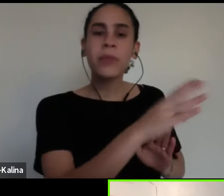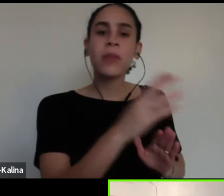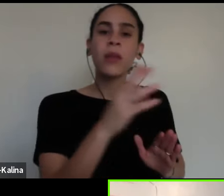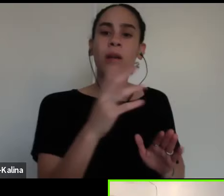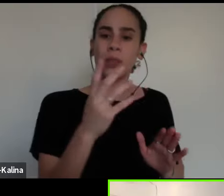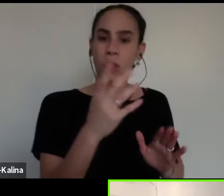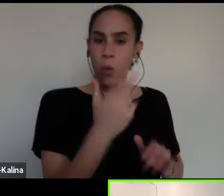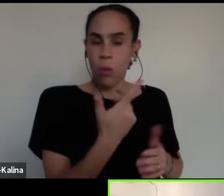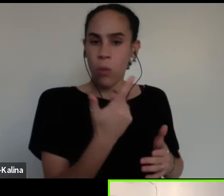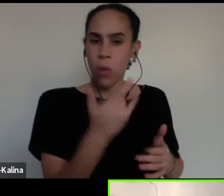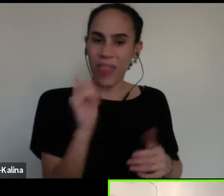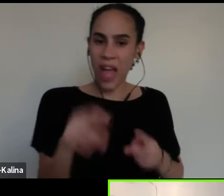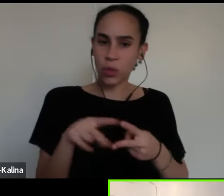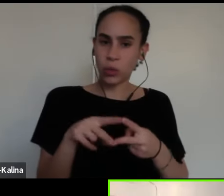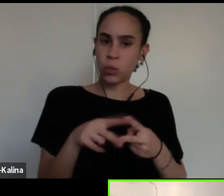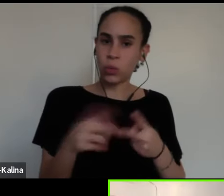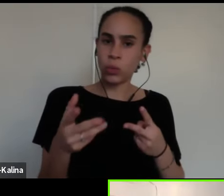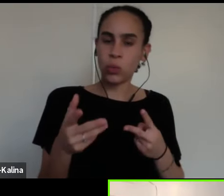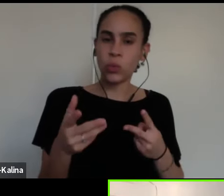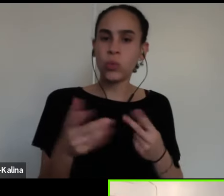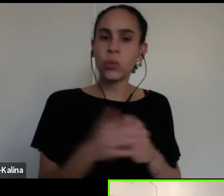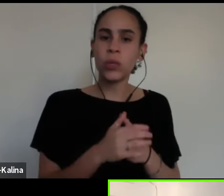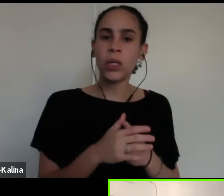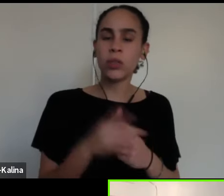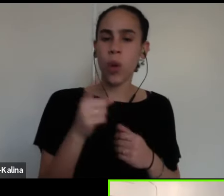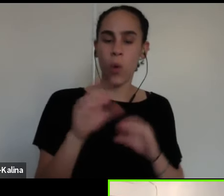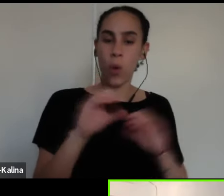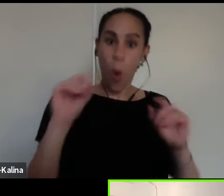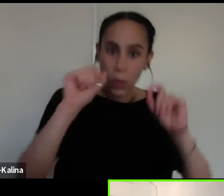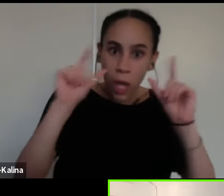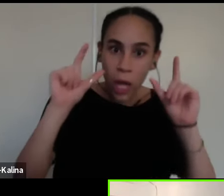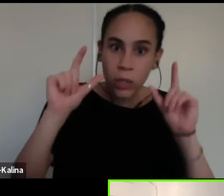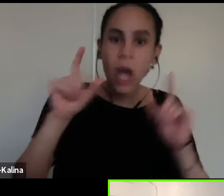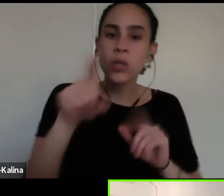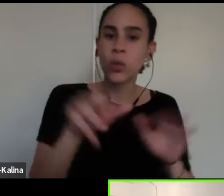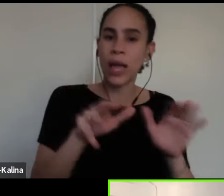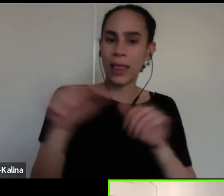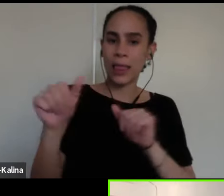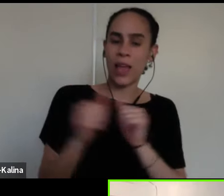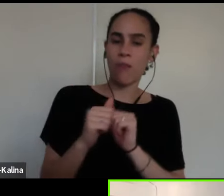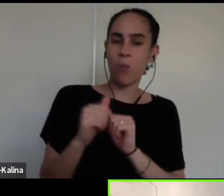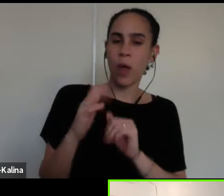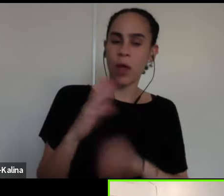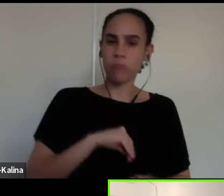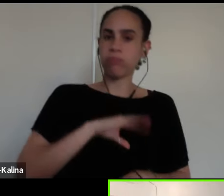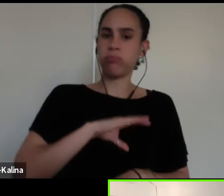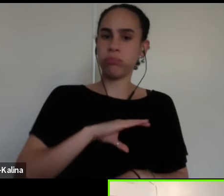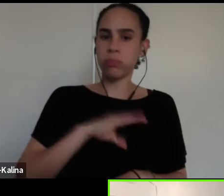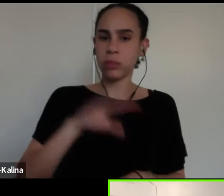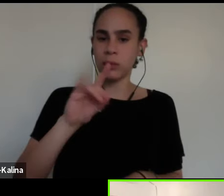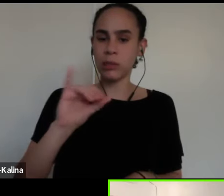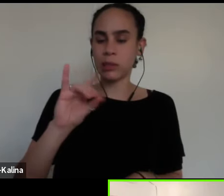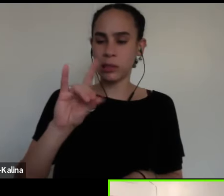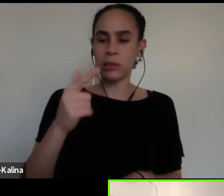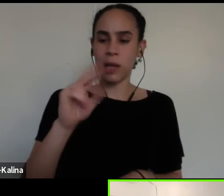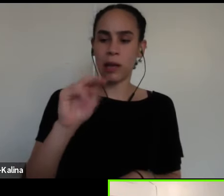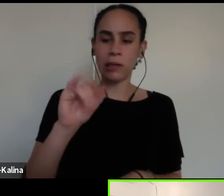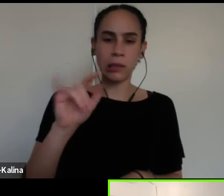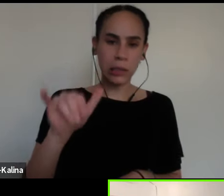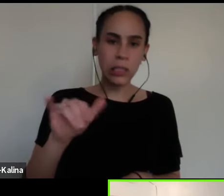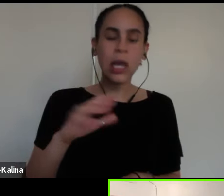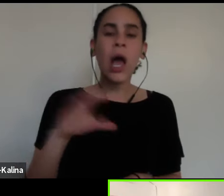the two things, like, no gotchas, and you get to leave with dignity. And that, we hope, creates an off ramp for folks who just won't